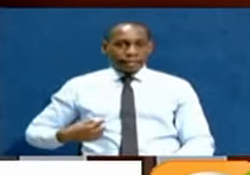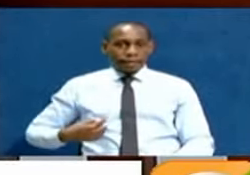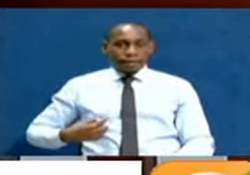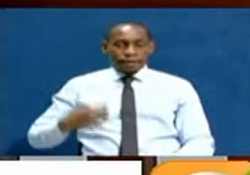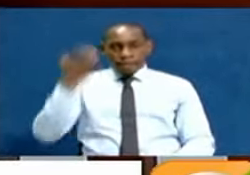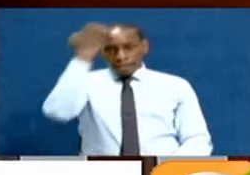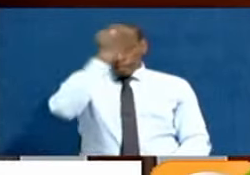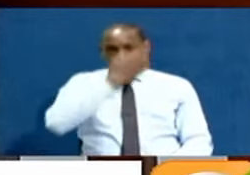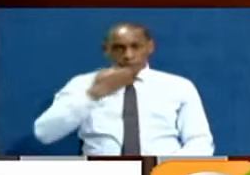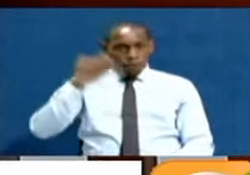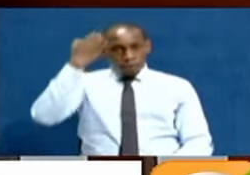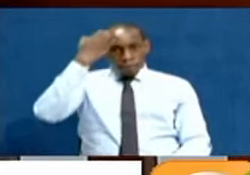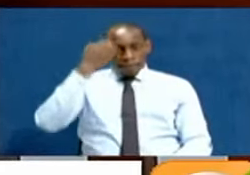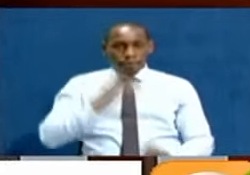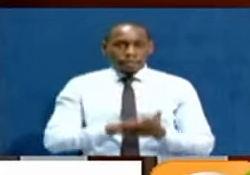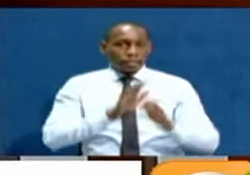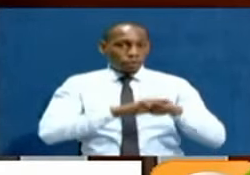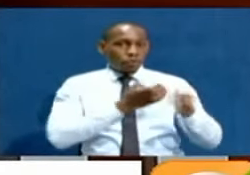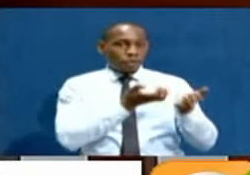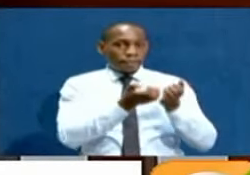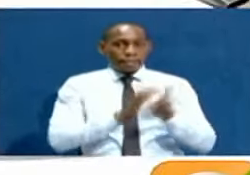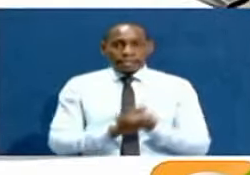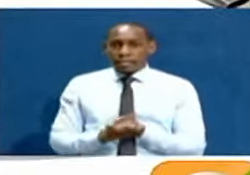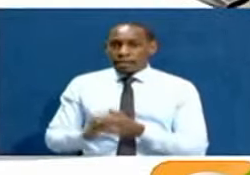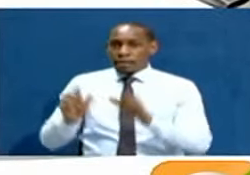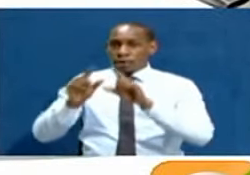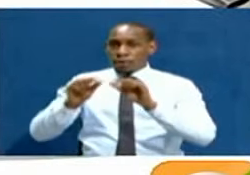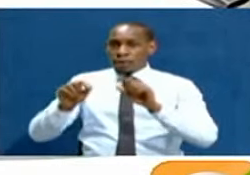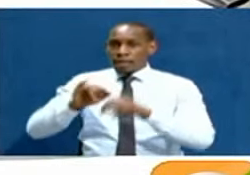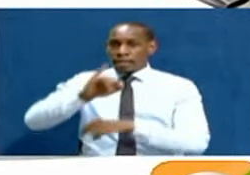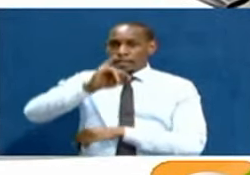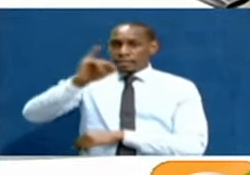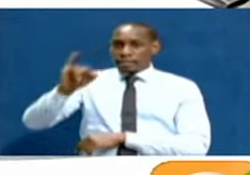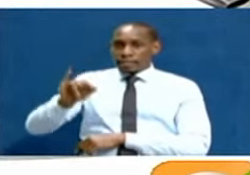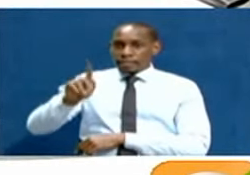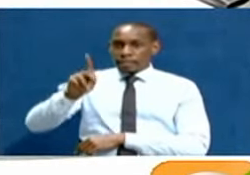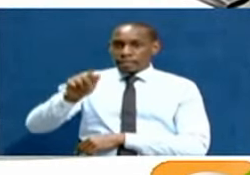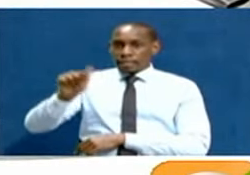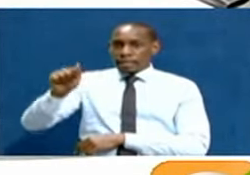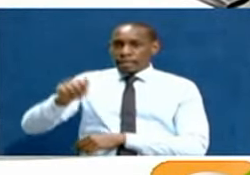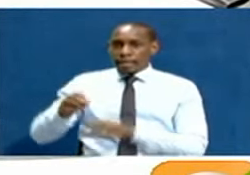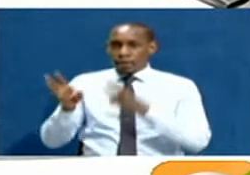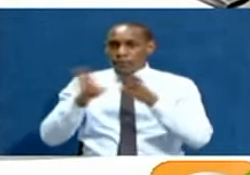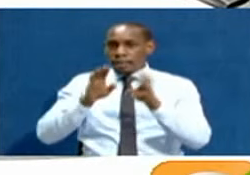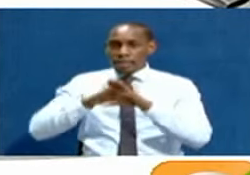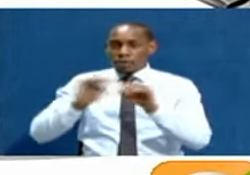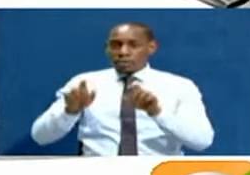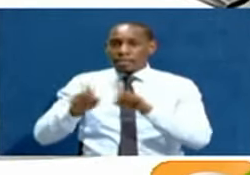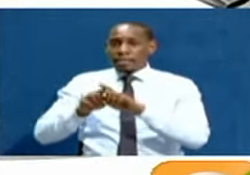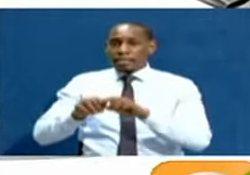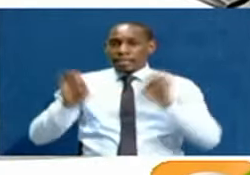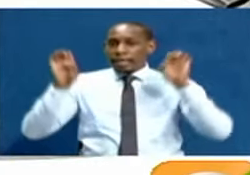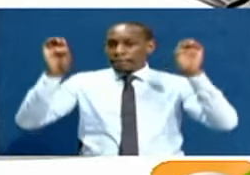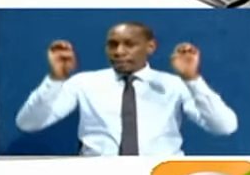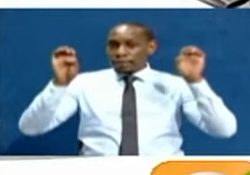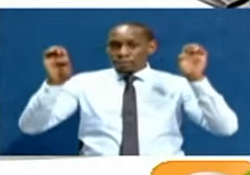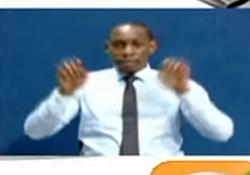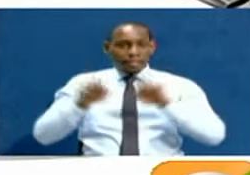from Europe. It's good business. You talk about JKI being high altitude. What about Addis? Addis is even higher,